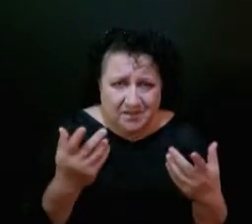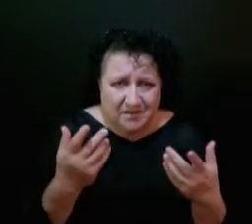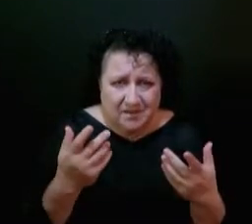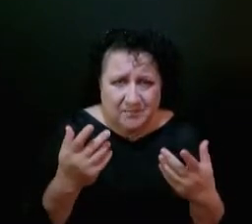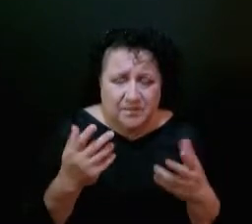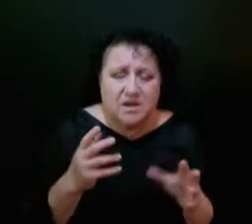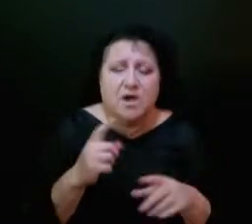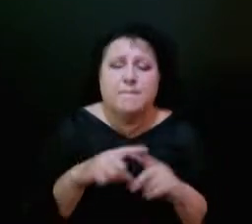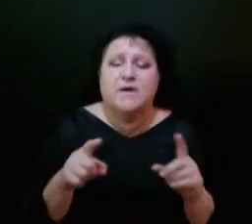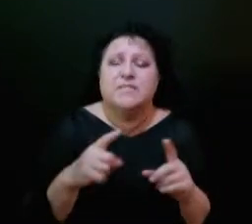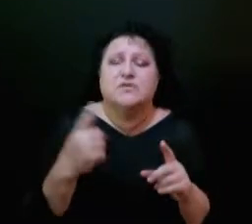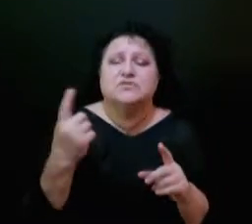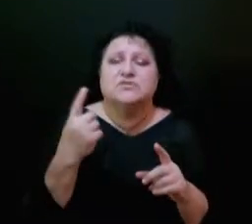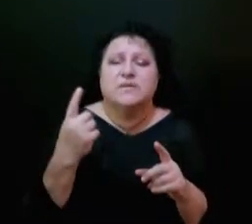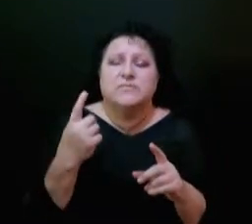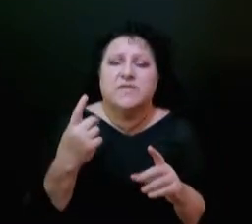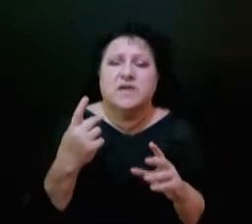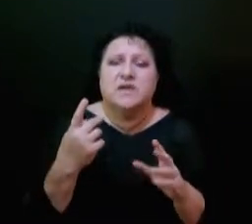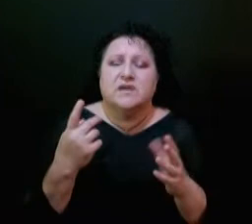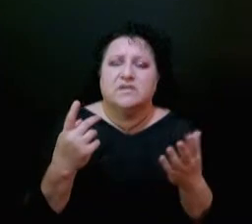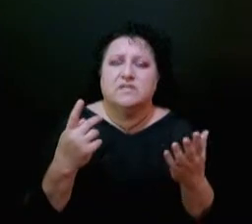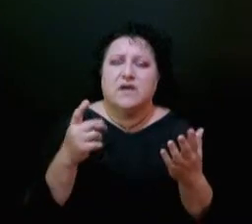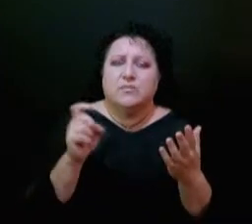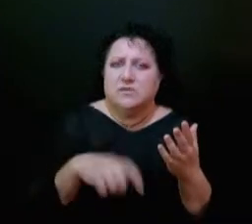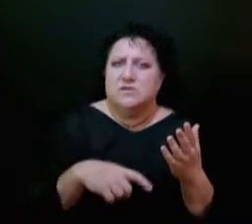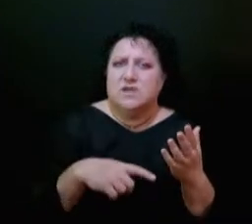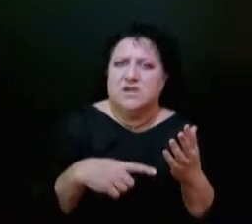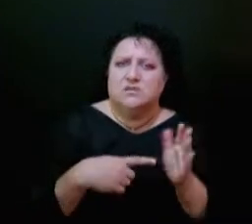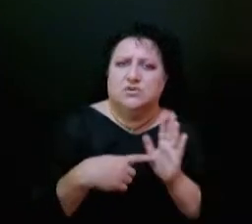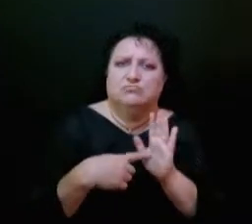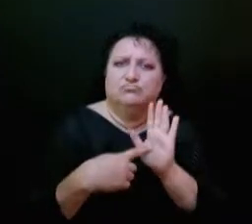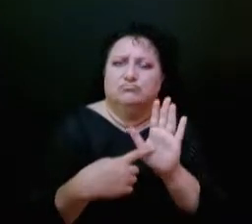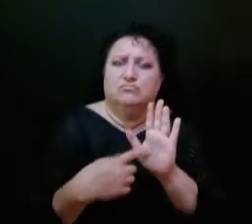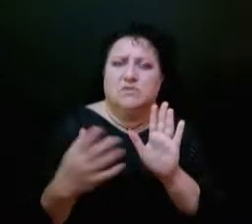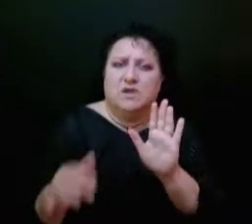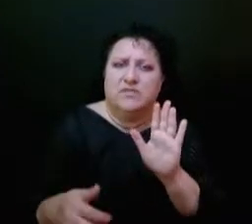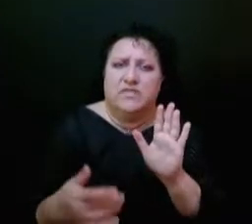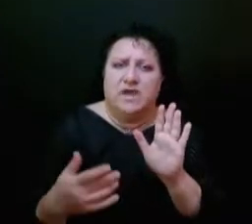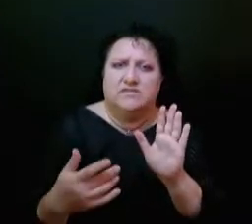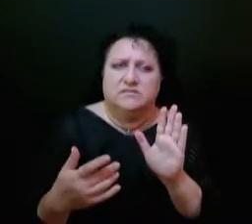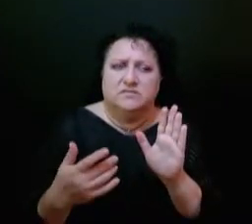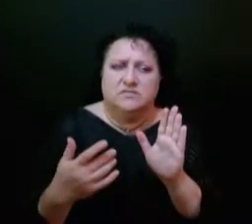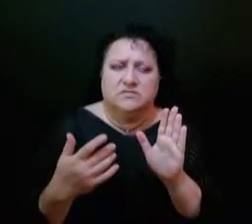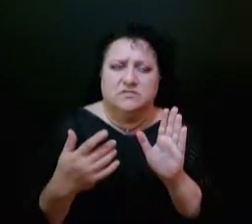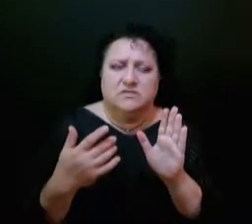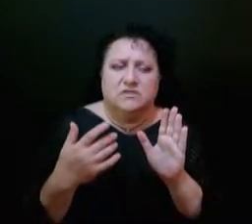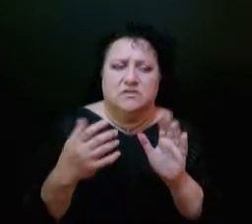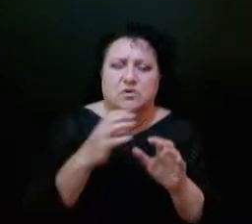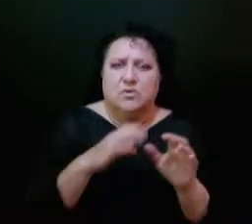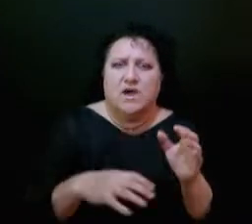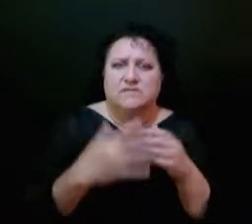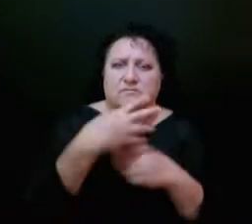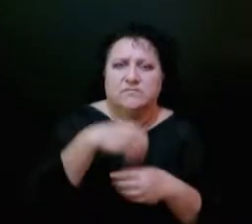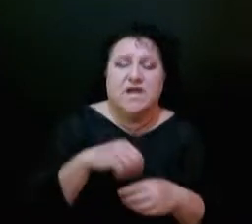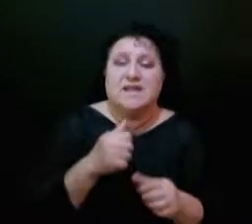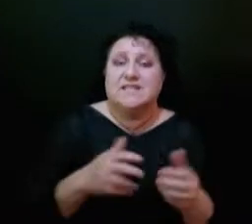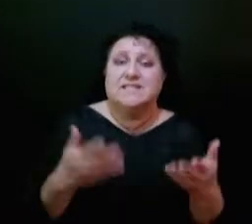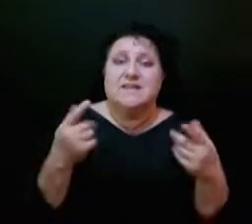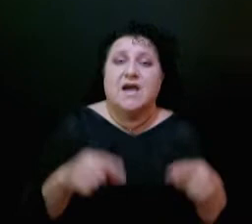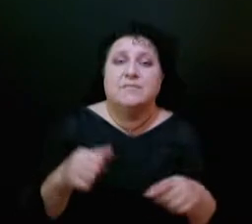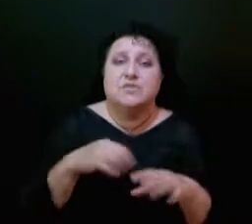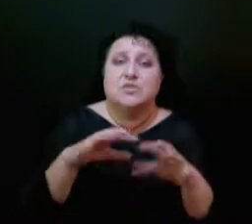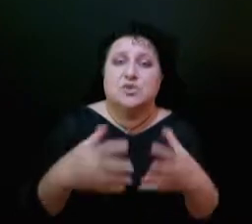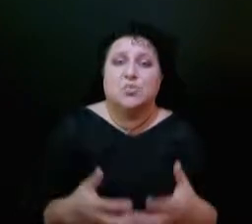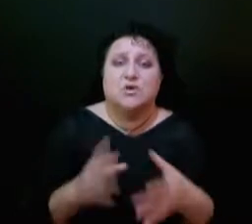Holy Spirit does, and God is inviting us as a part of his body to be a part of it. Anything that happens in the world in conjunction